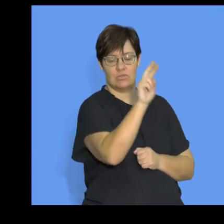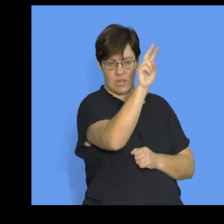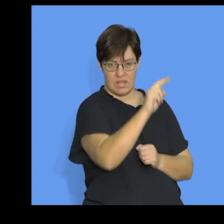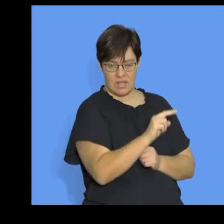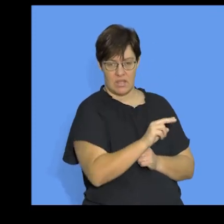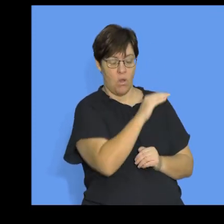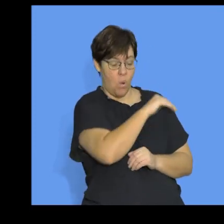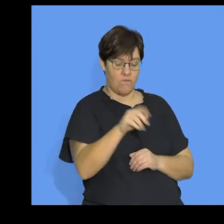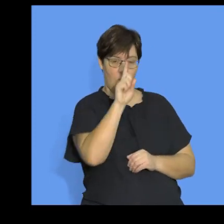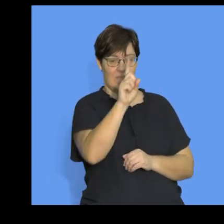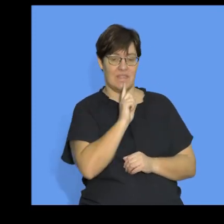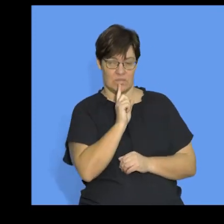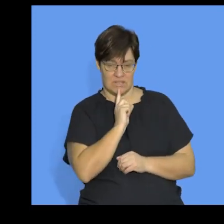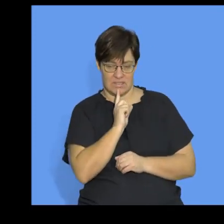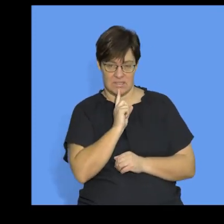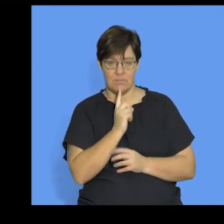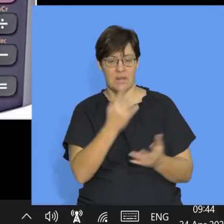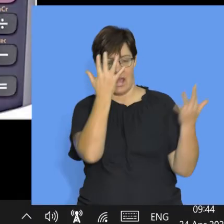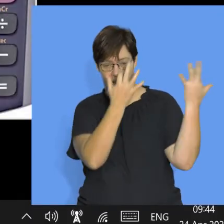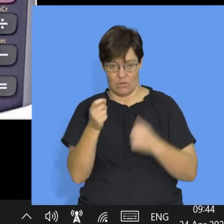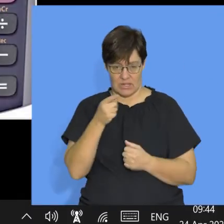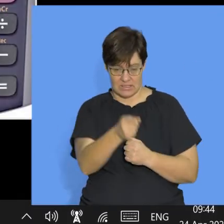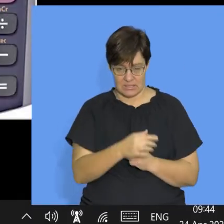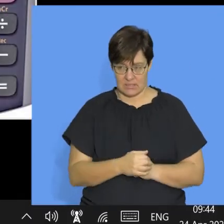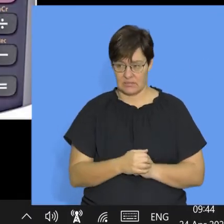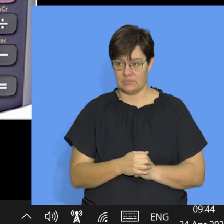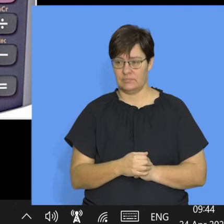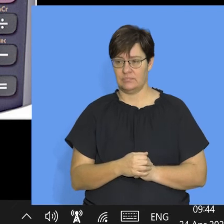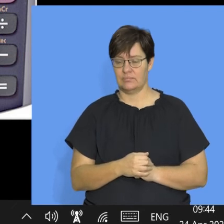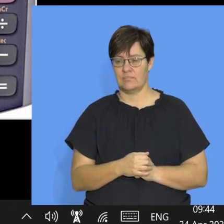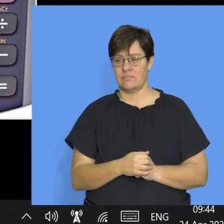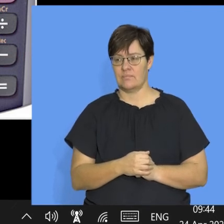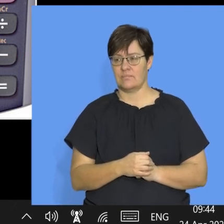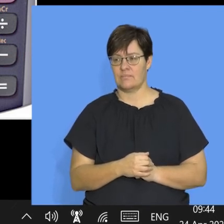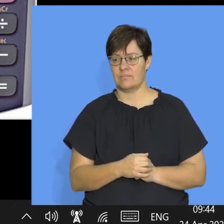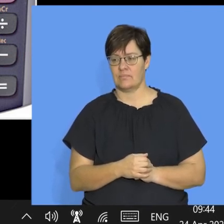1,000, and then obviously your calculation. Here's our calculation. We have,